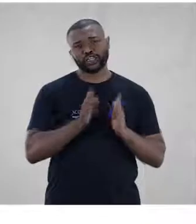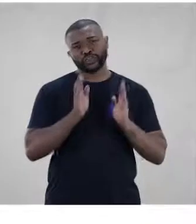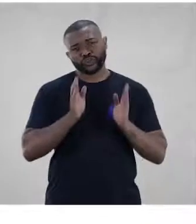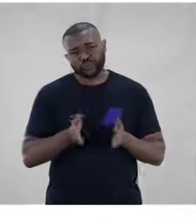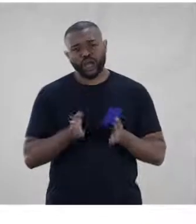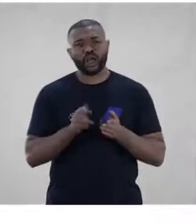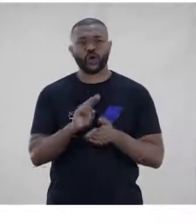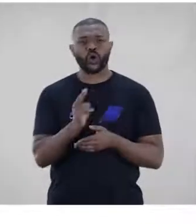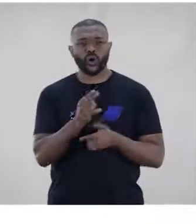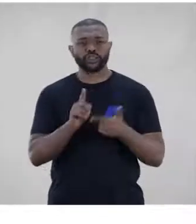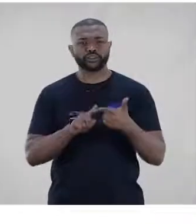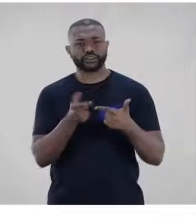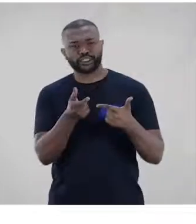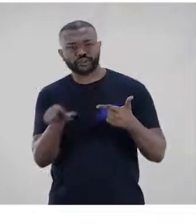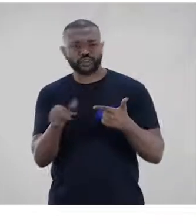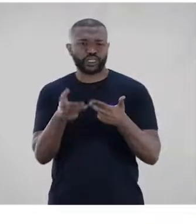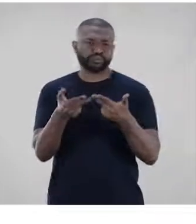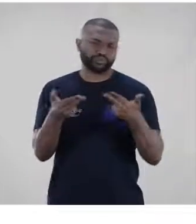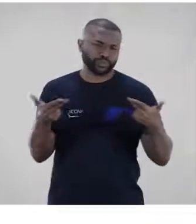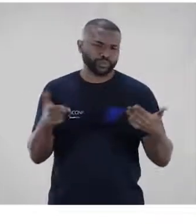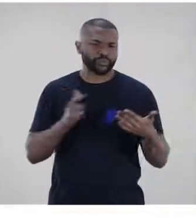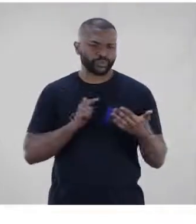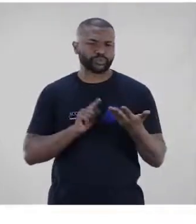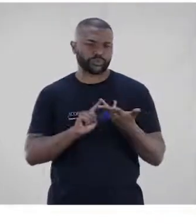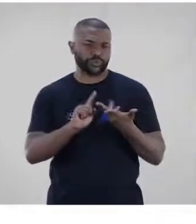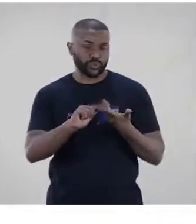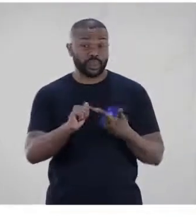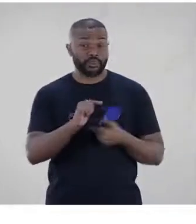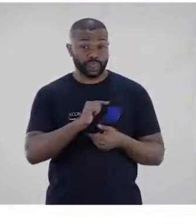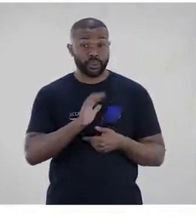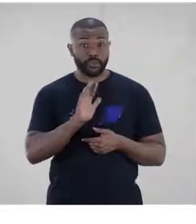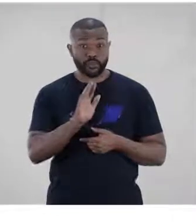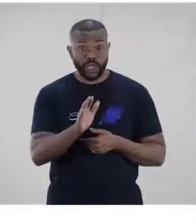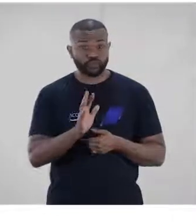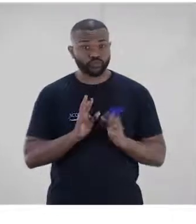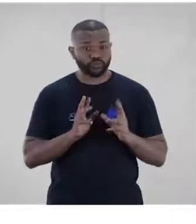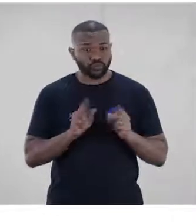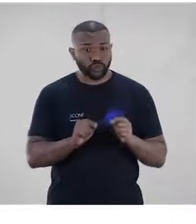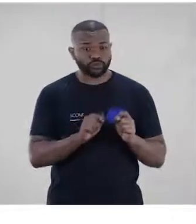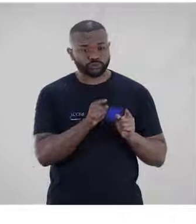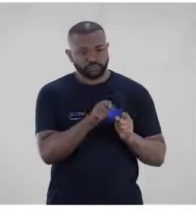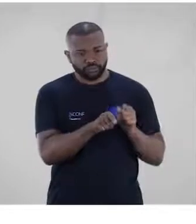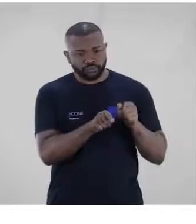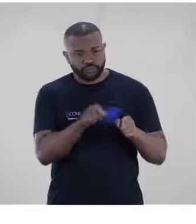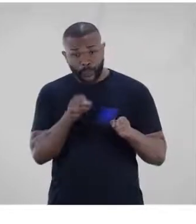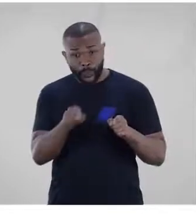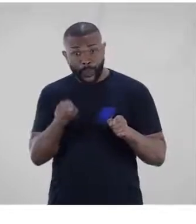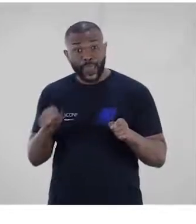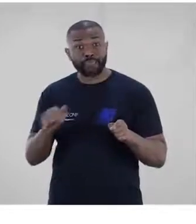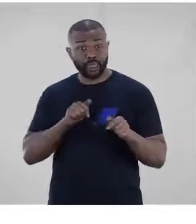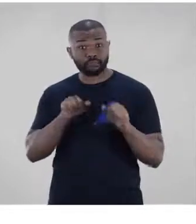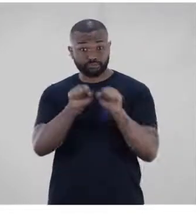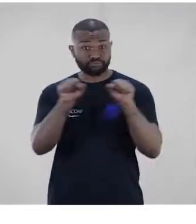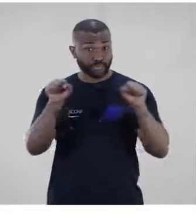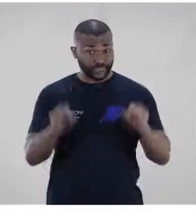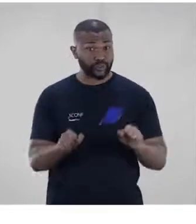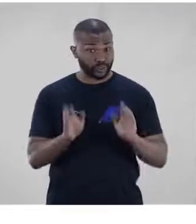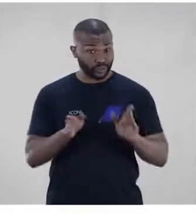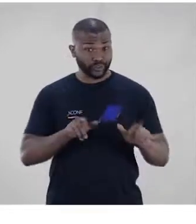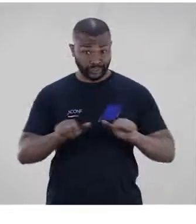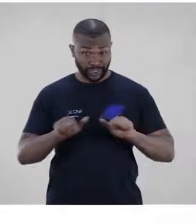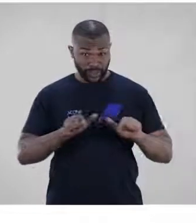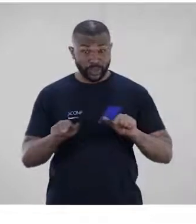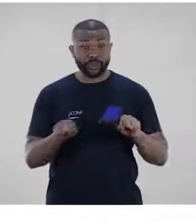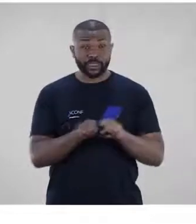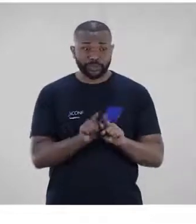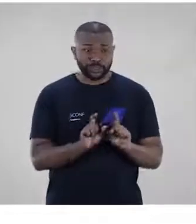already have, royalties and credit cards and things like that. So each of those boundaries already have their operational systems that